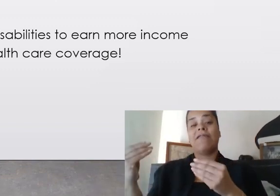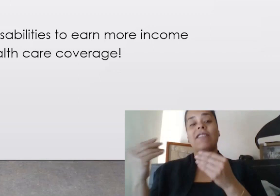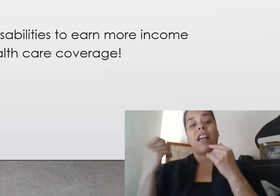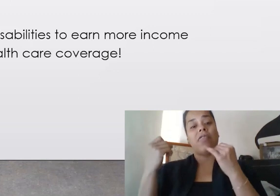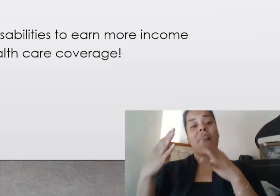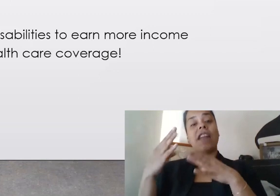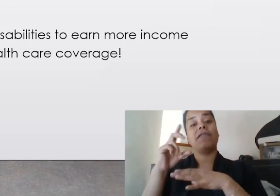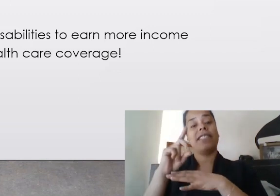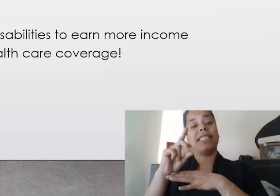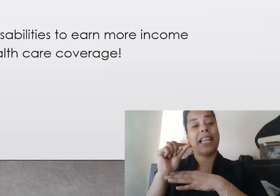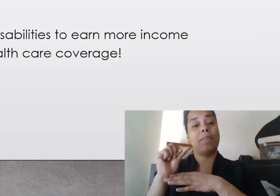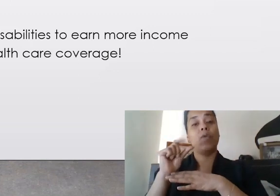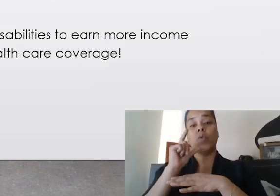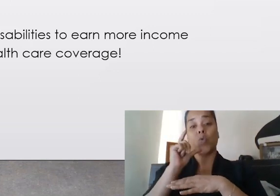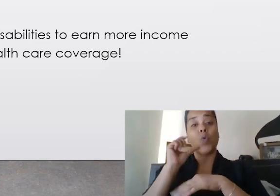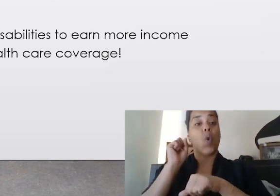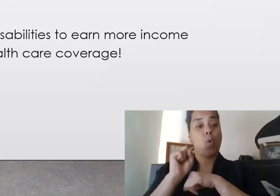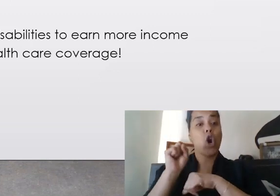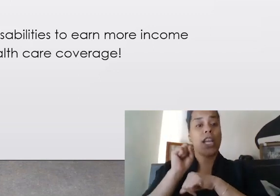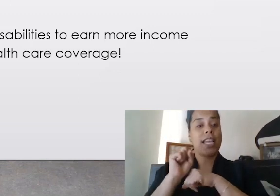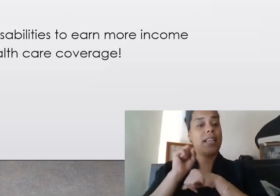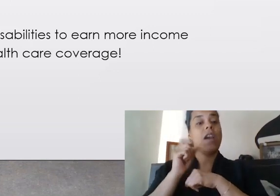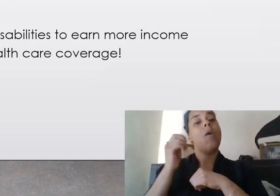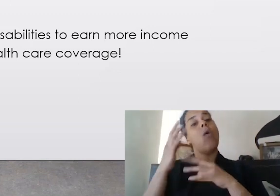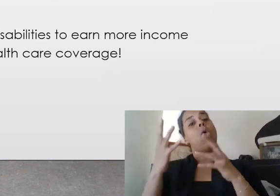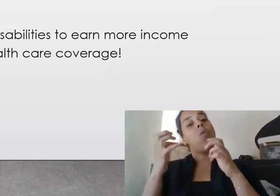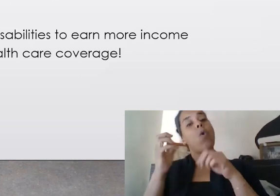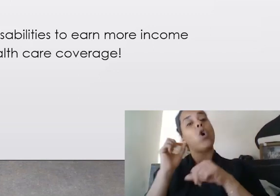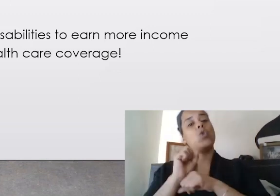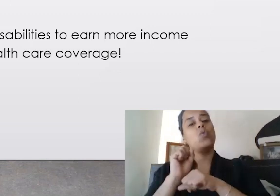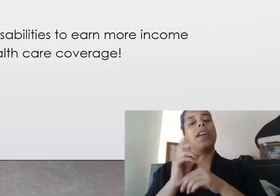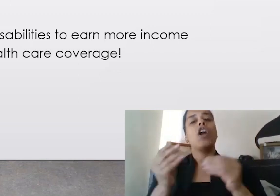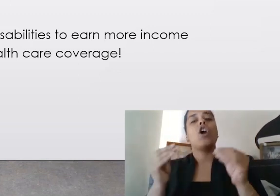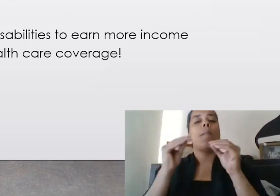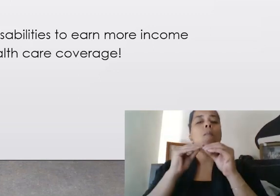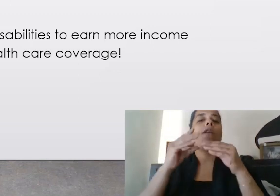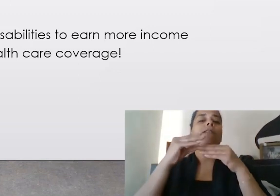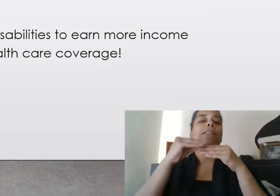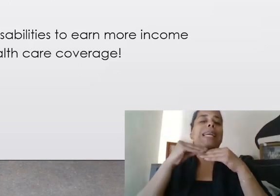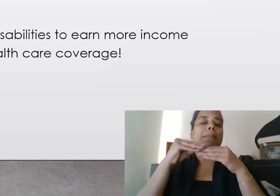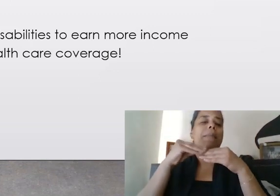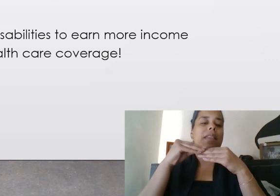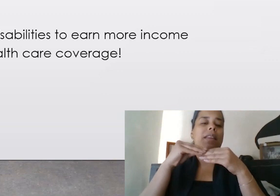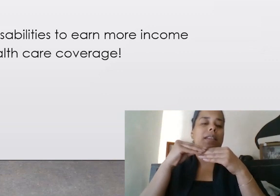who want to work more flexibility about keeping their